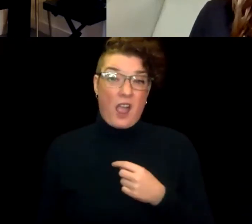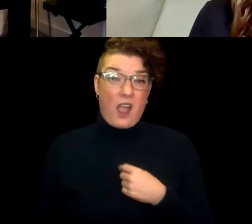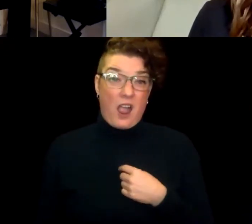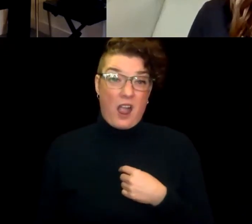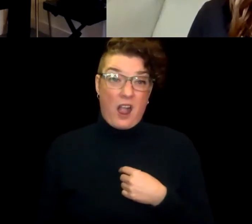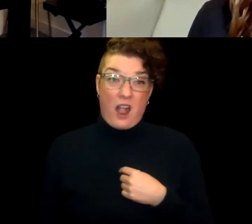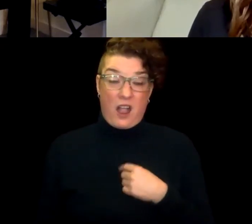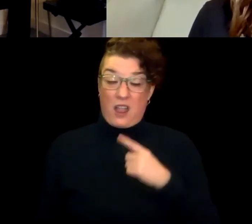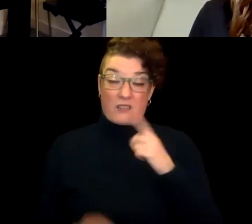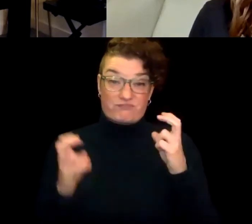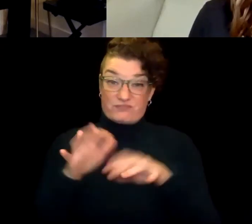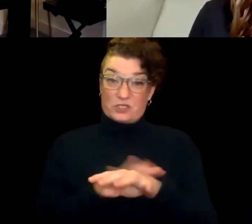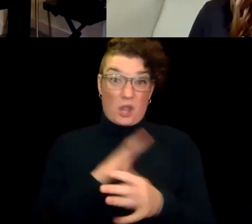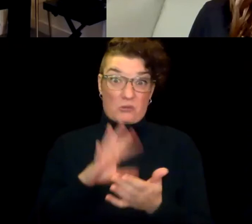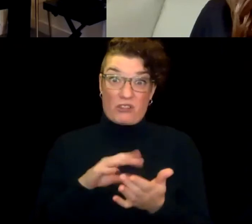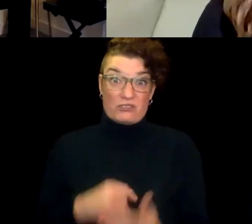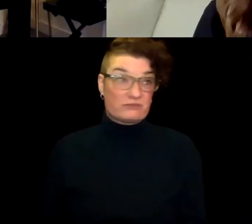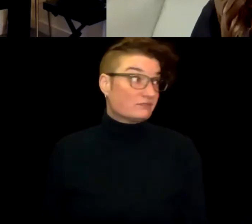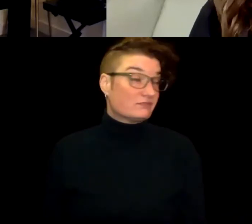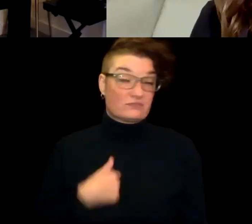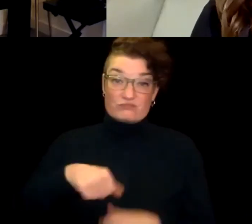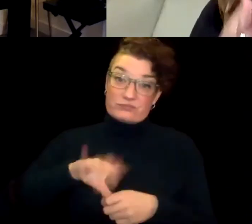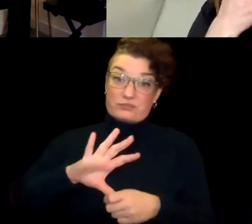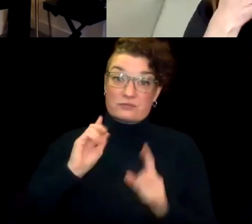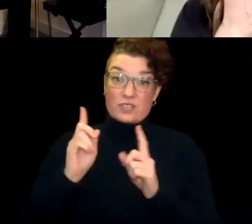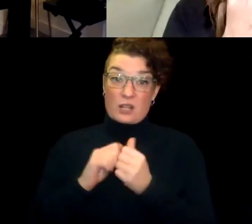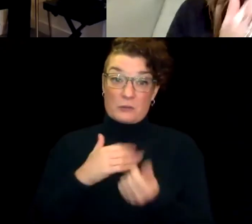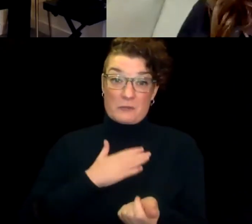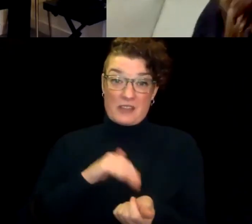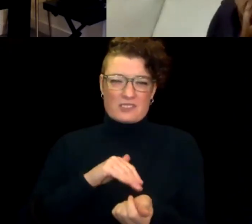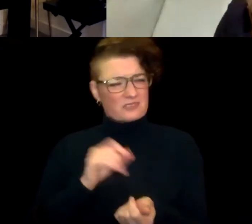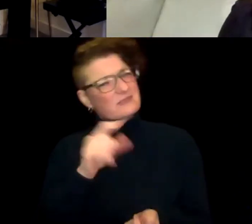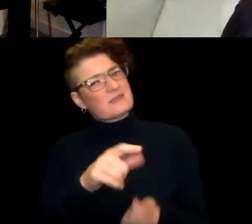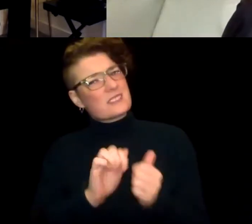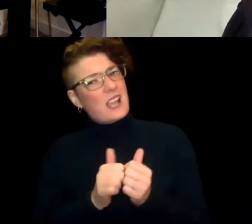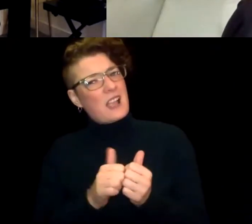slow learner. I was horrible at talking to my doctors, I think because... In what ways?